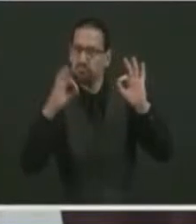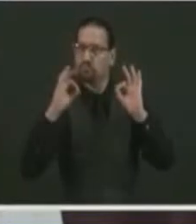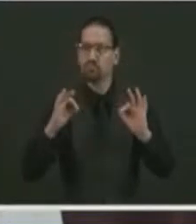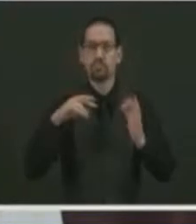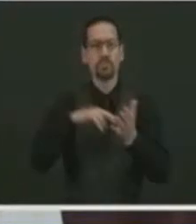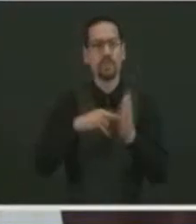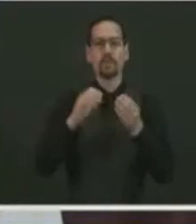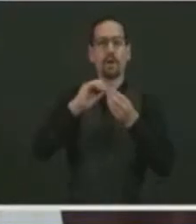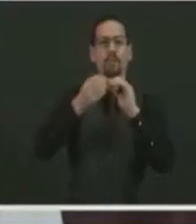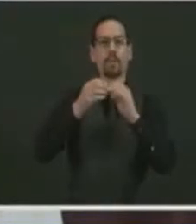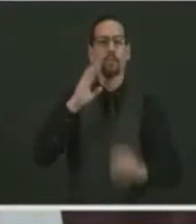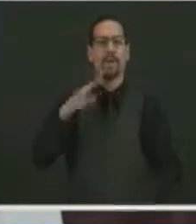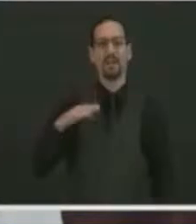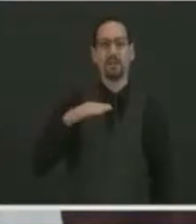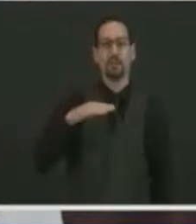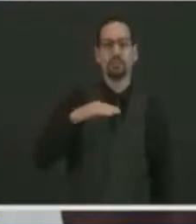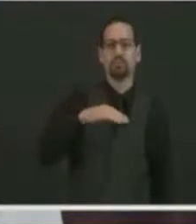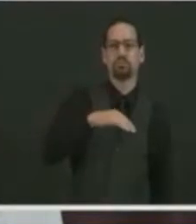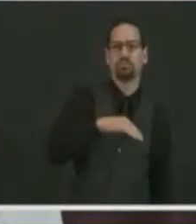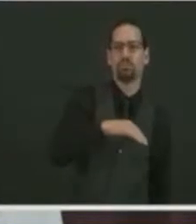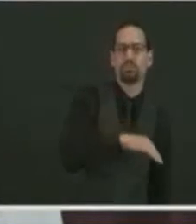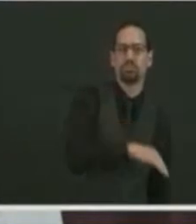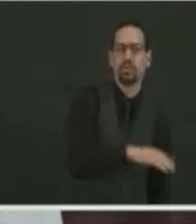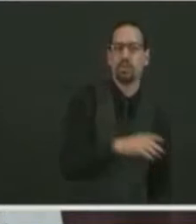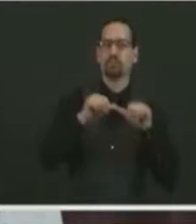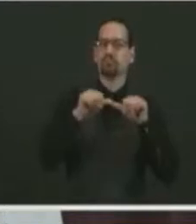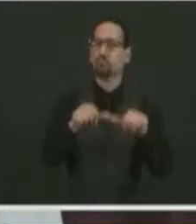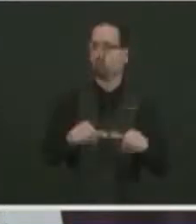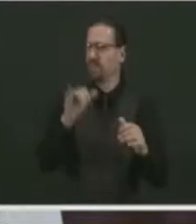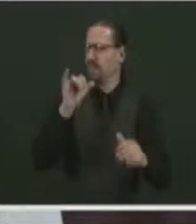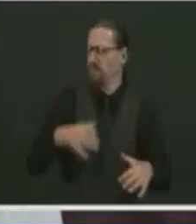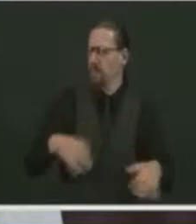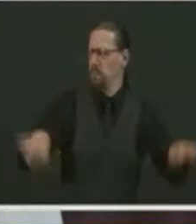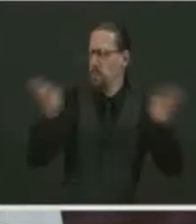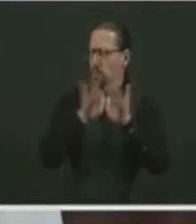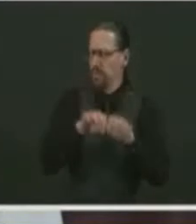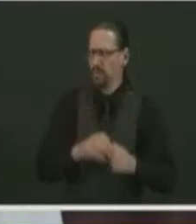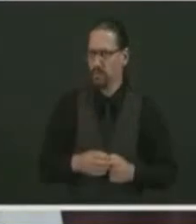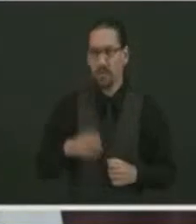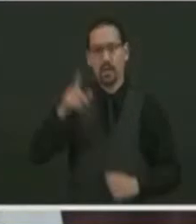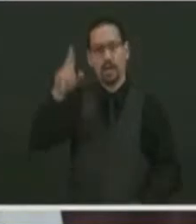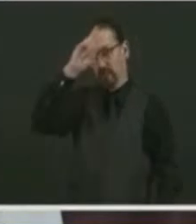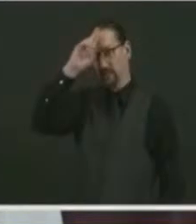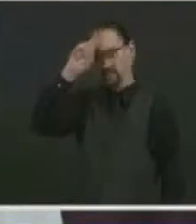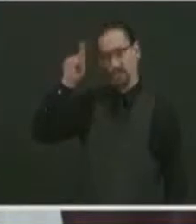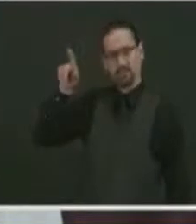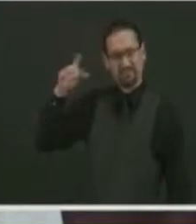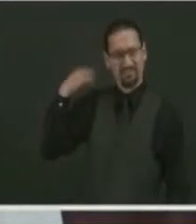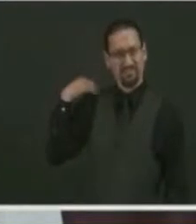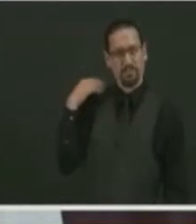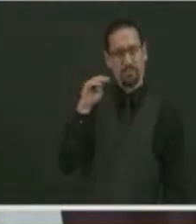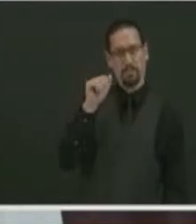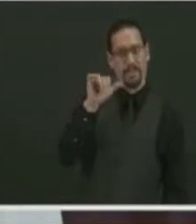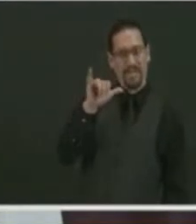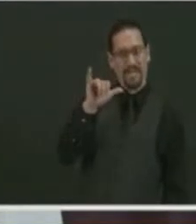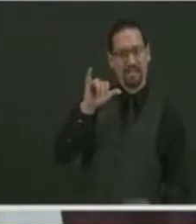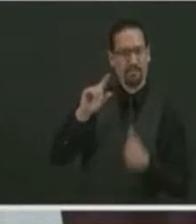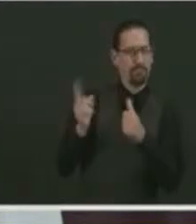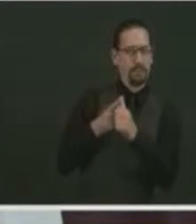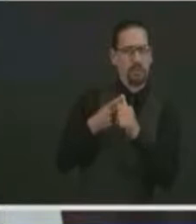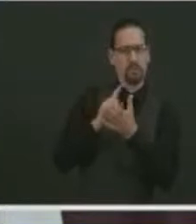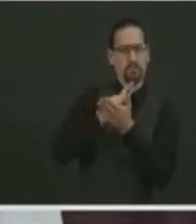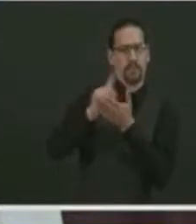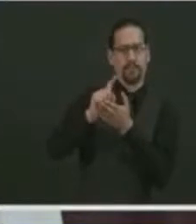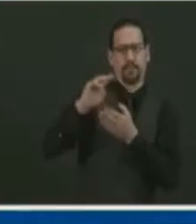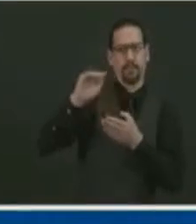steady. At the beginning of May, we were at 358 hospitalizations. Now we're